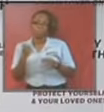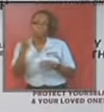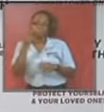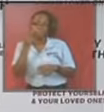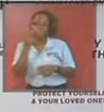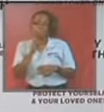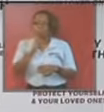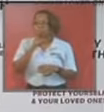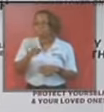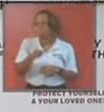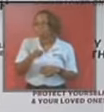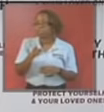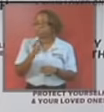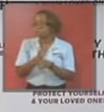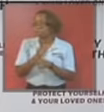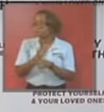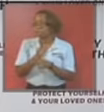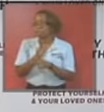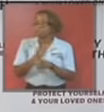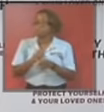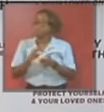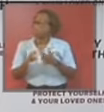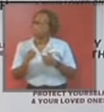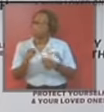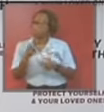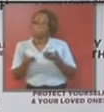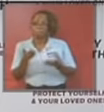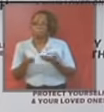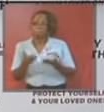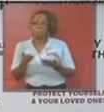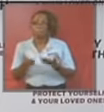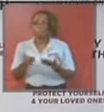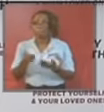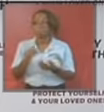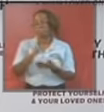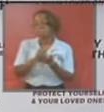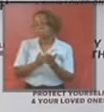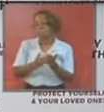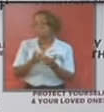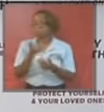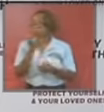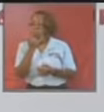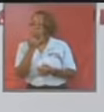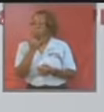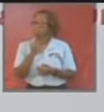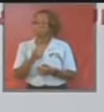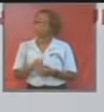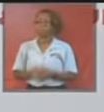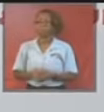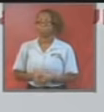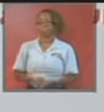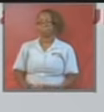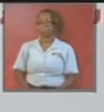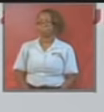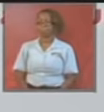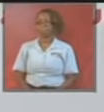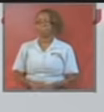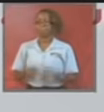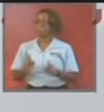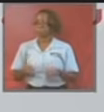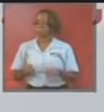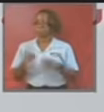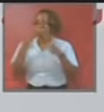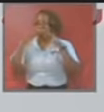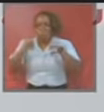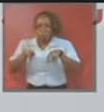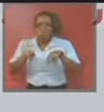Okay, then let me see if the first instance, I think we have to look into that. So we will have a look at the figures to see